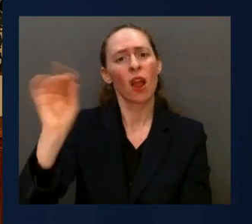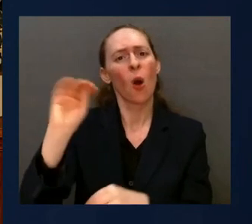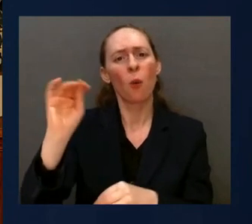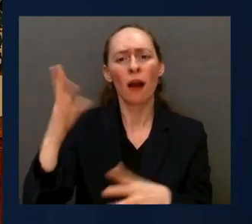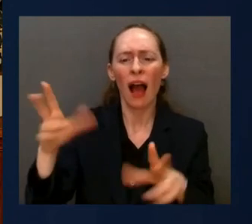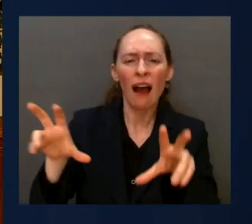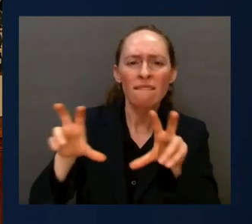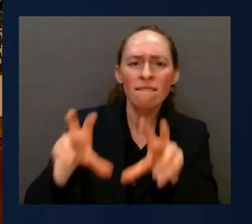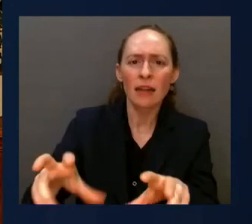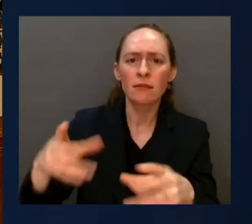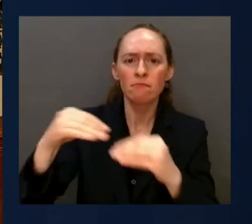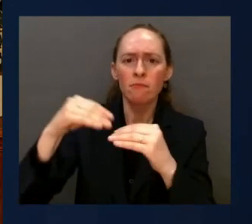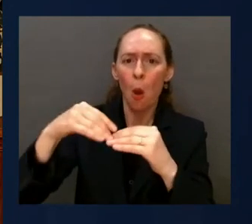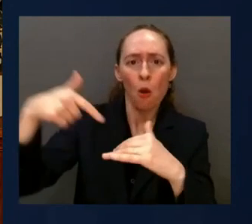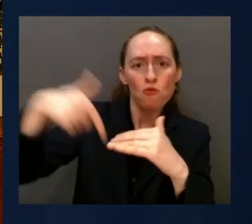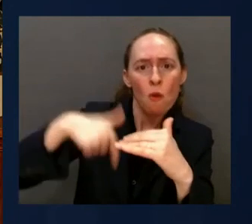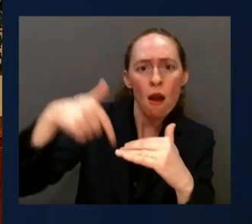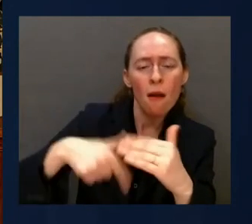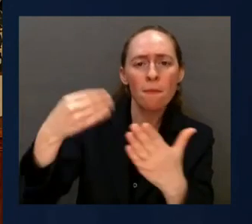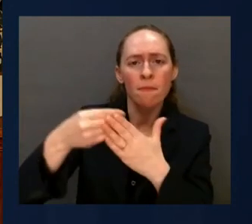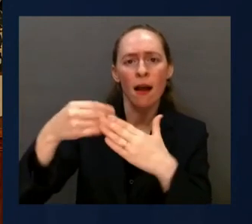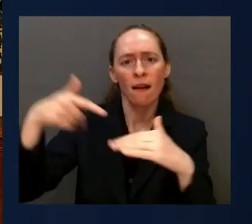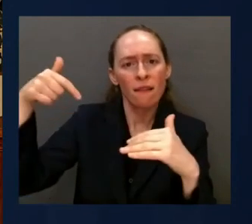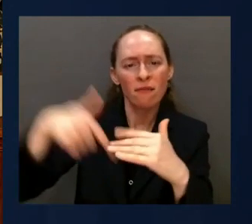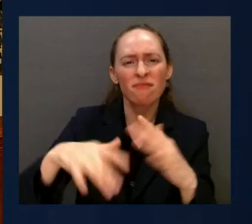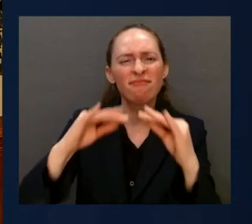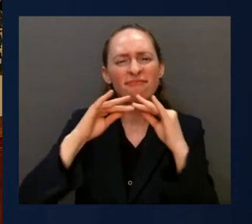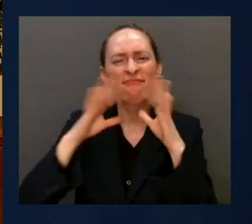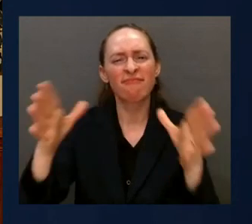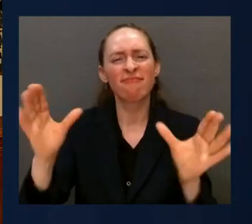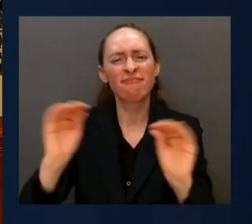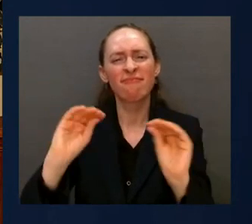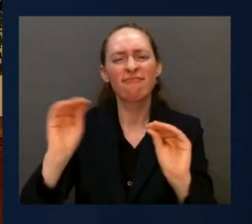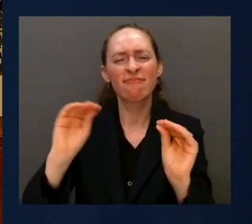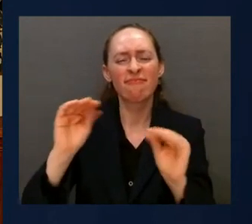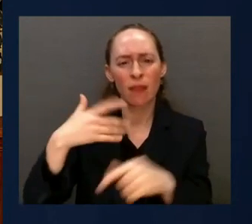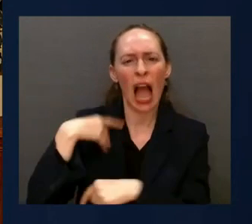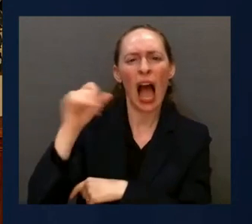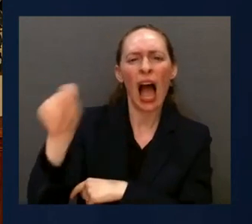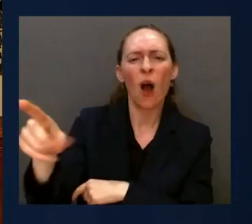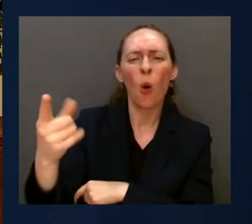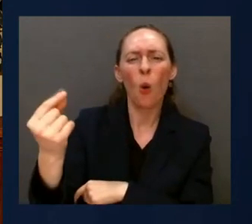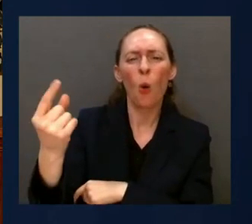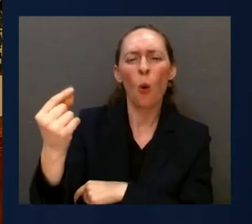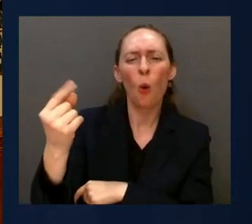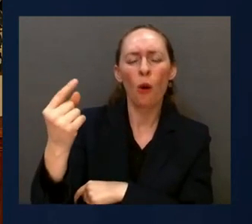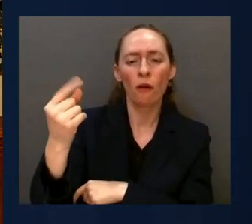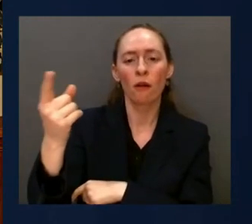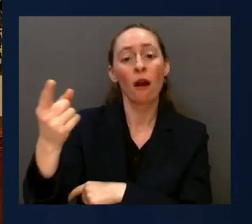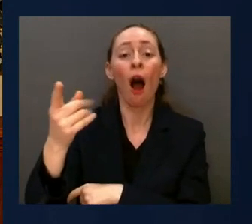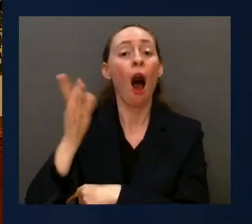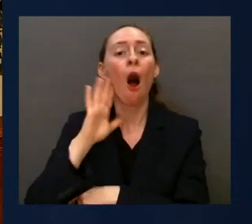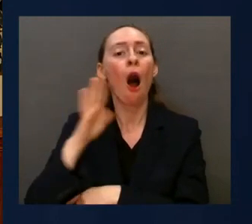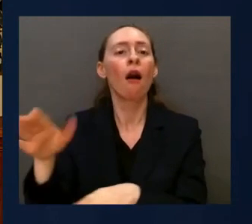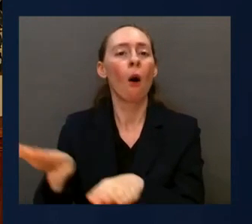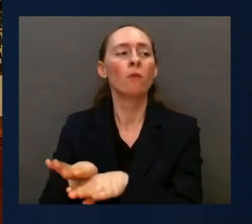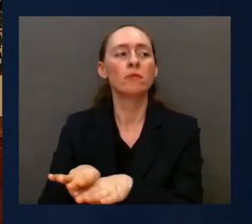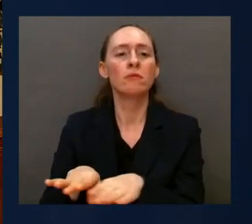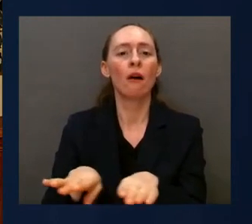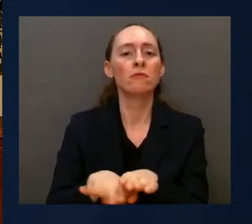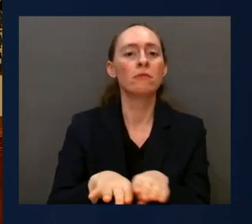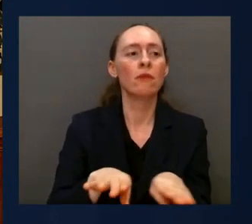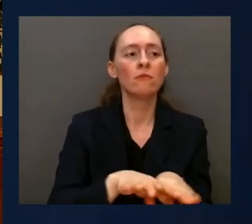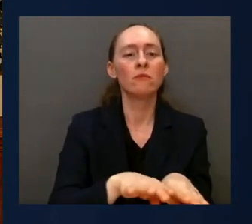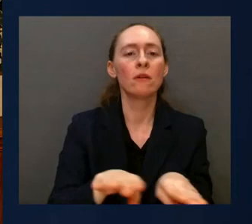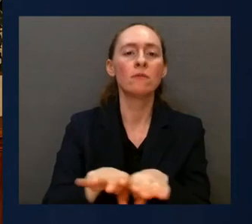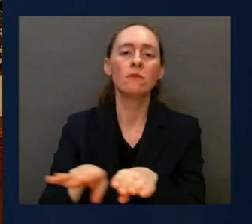talk to a couple of them, they say, we're afraid you're going to shut down all the oil wells and all the oil refineries anyway, so why should we invest in them? I said, we're going to